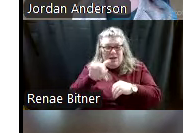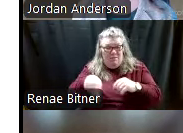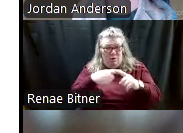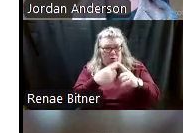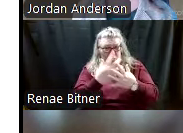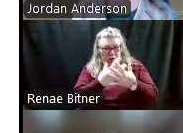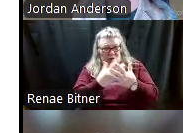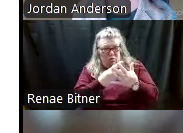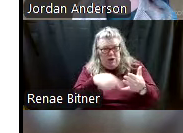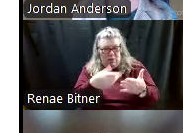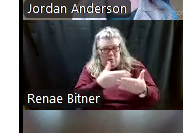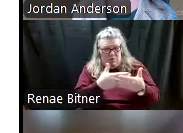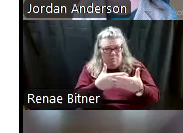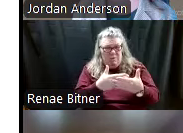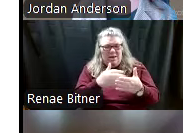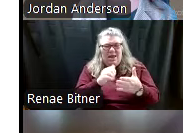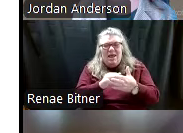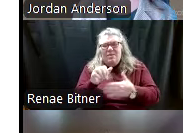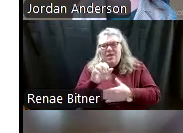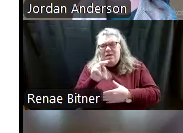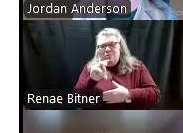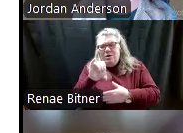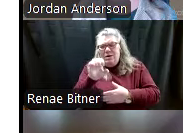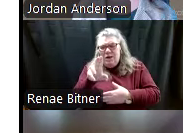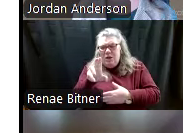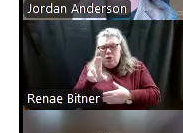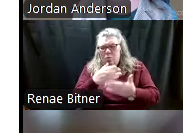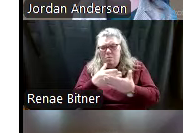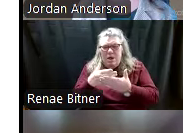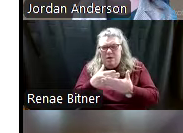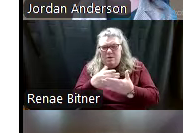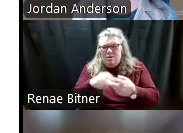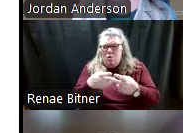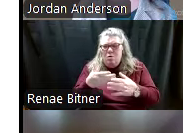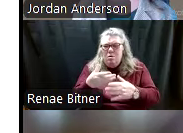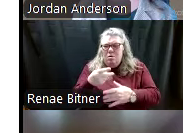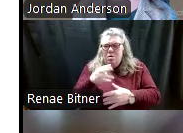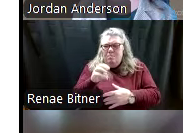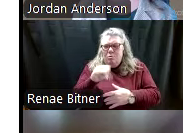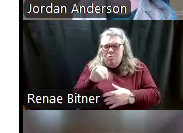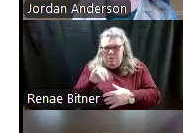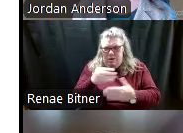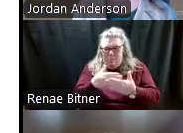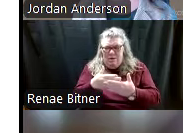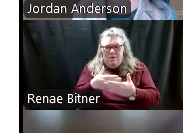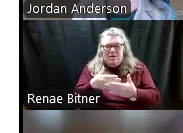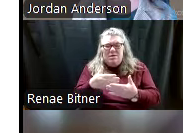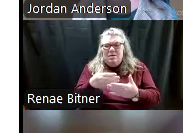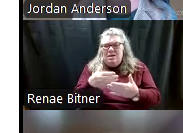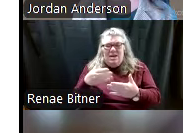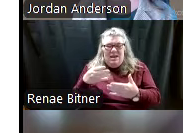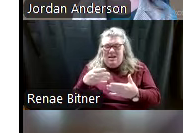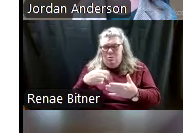infants that were NICU babies or preemies or had some sort of diagnosed syndrome, then we would be missing a large number